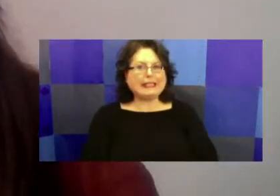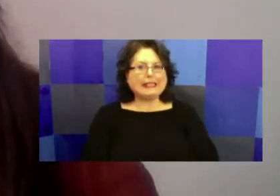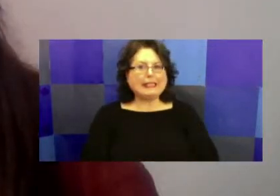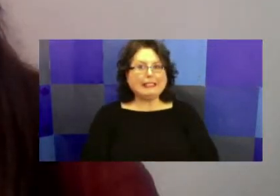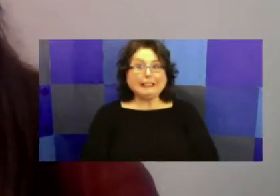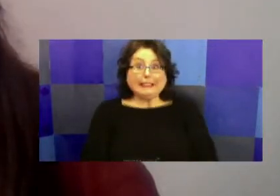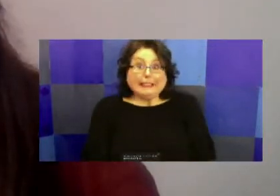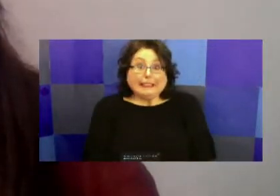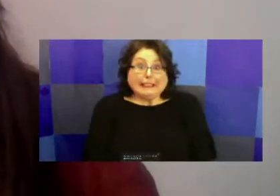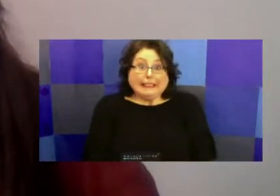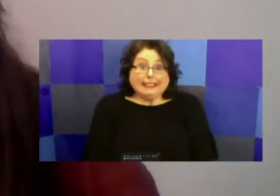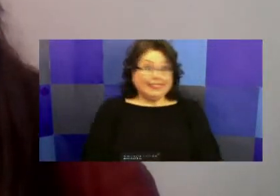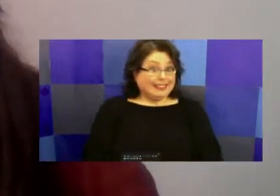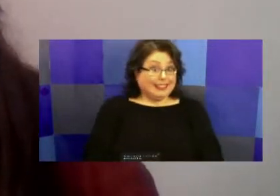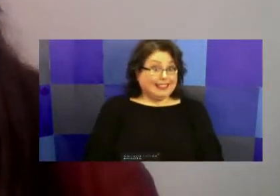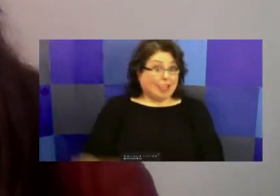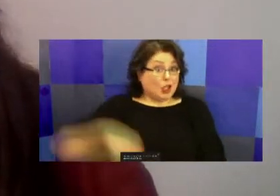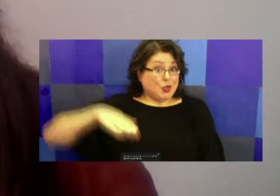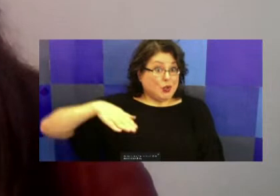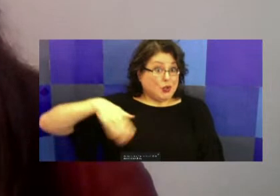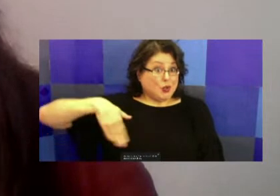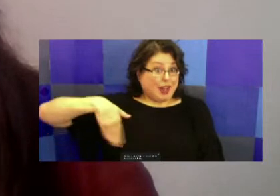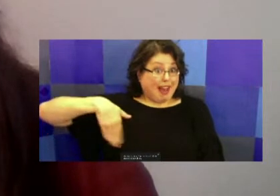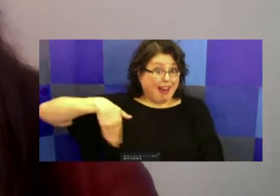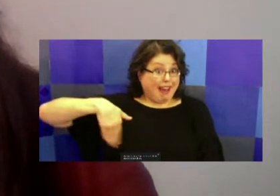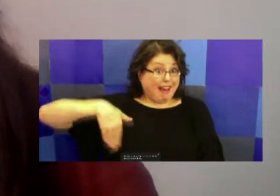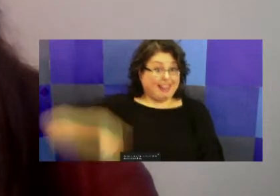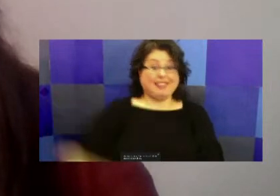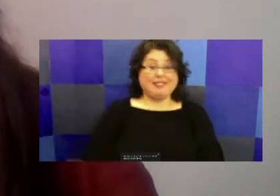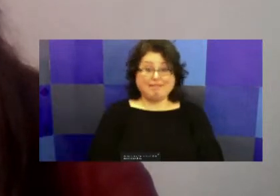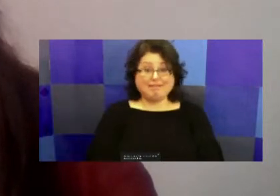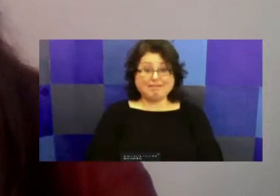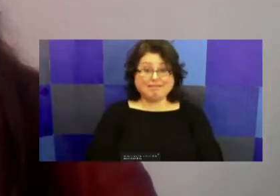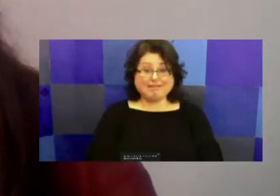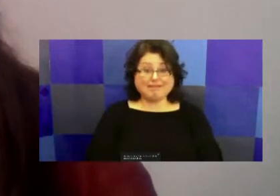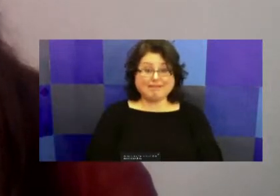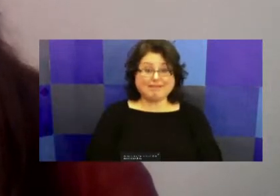any questions right this moment.